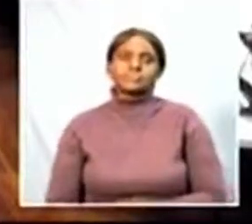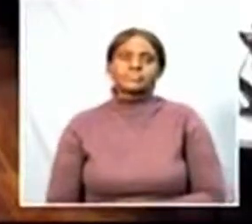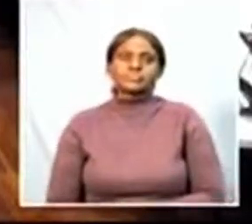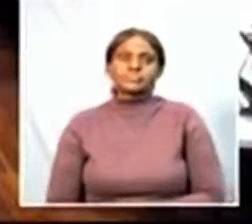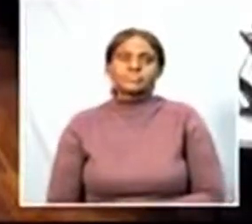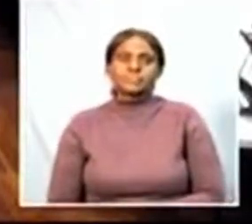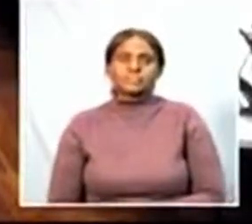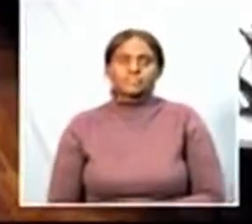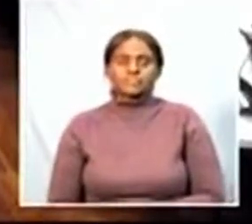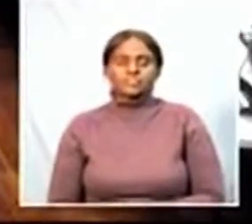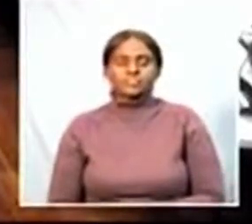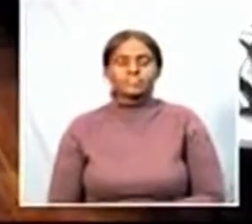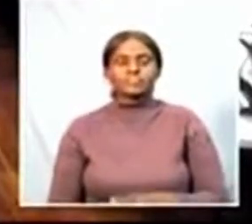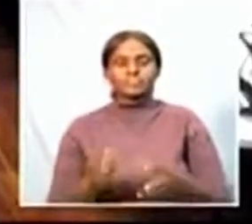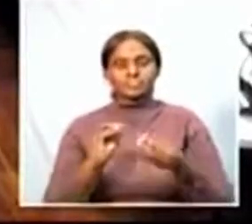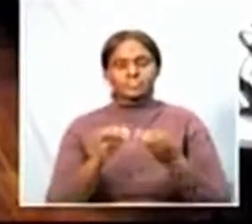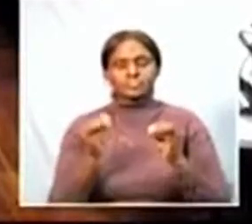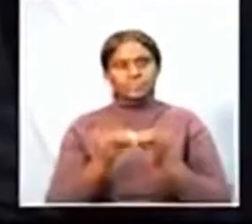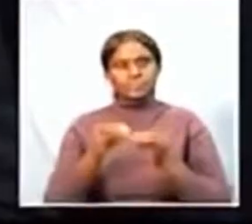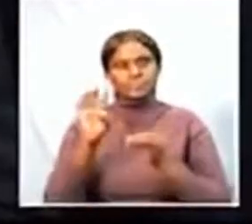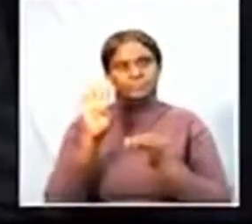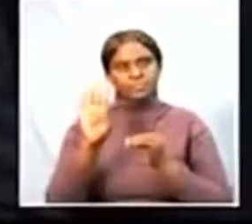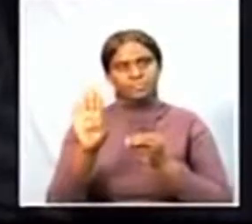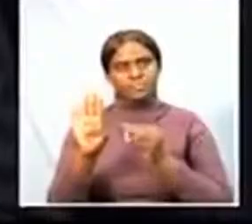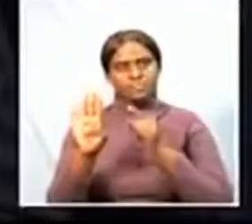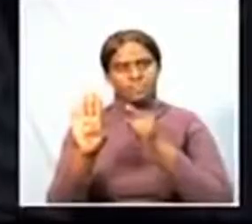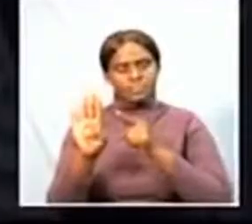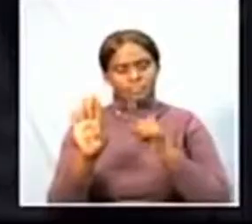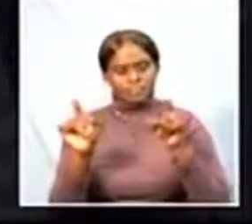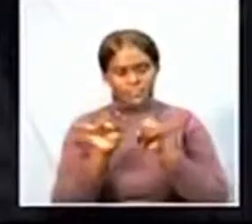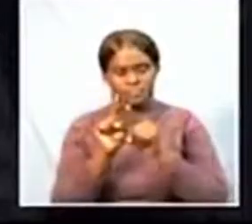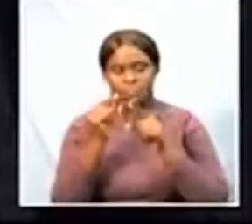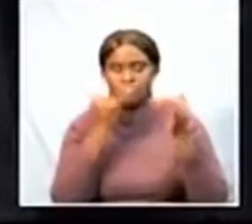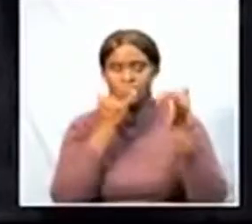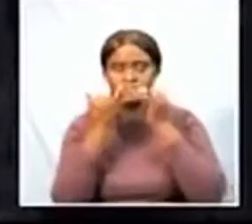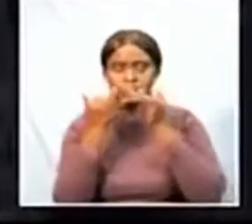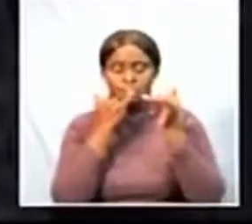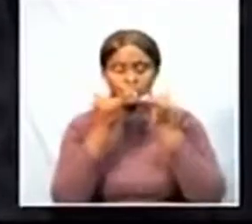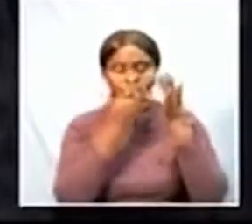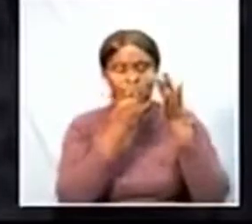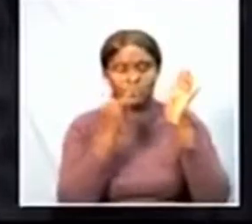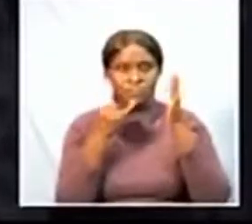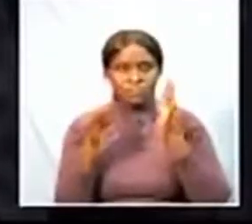Query number B, irregular identification of